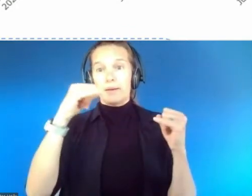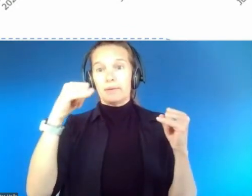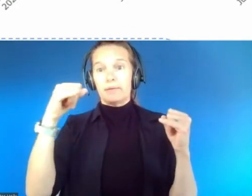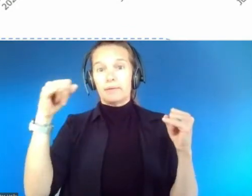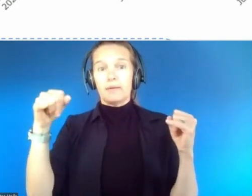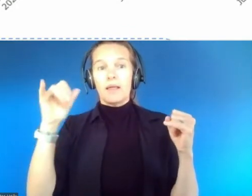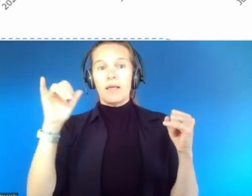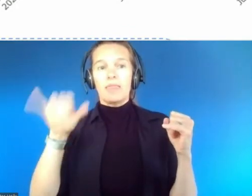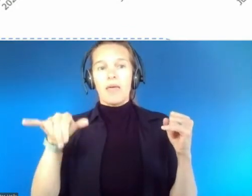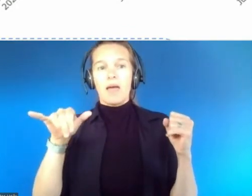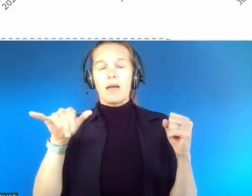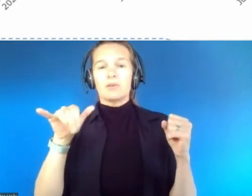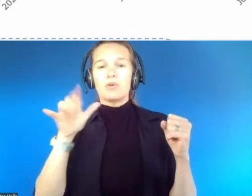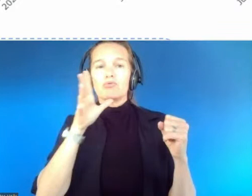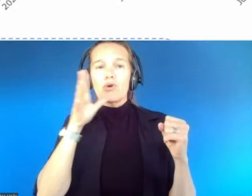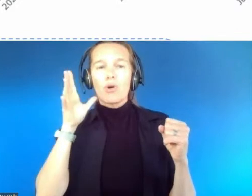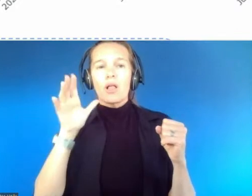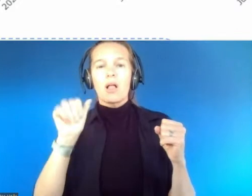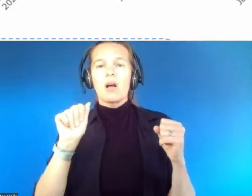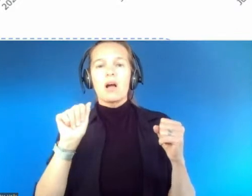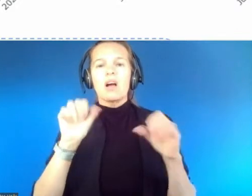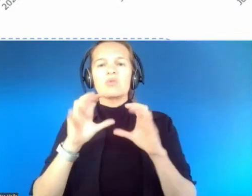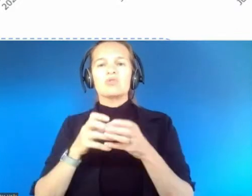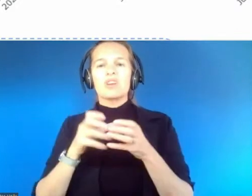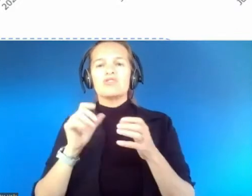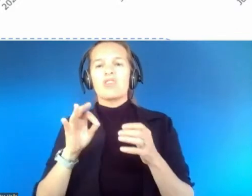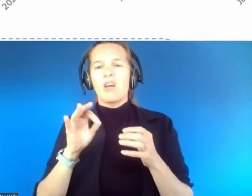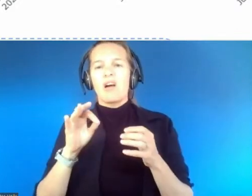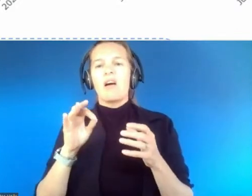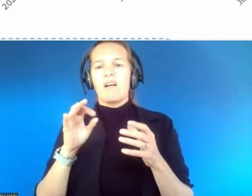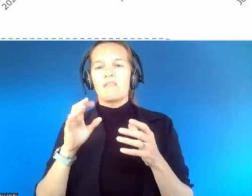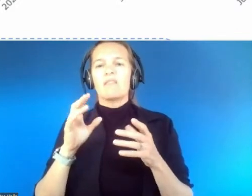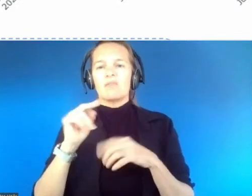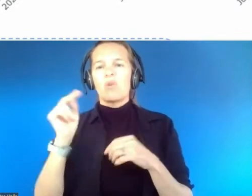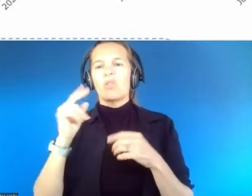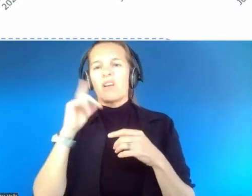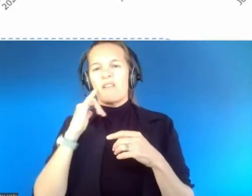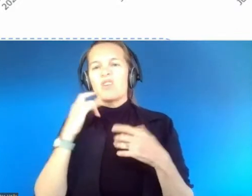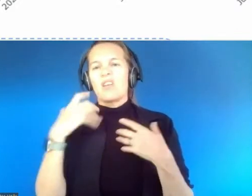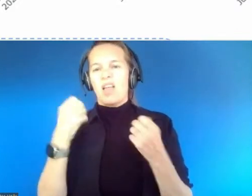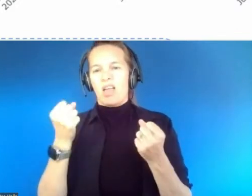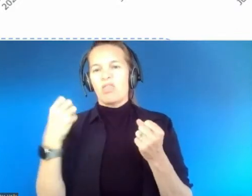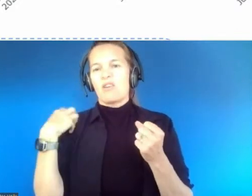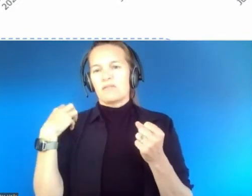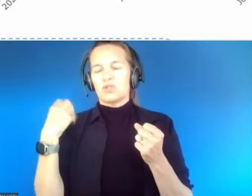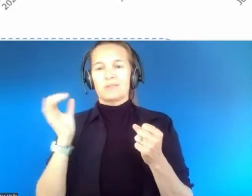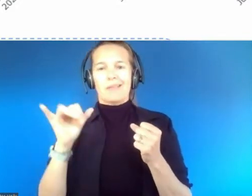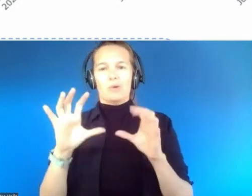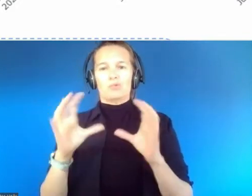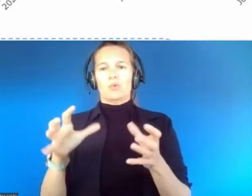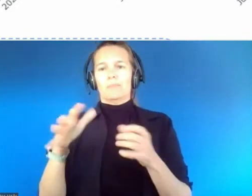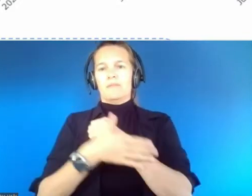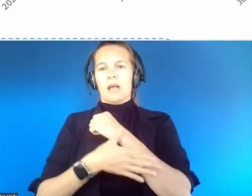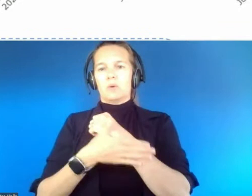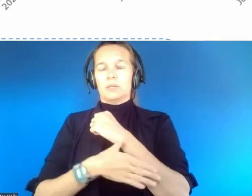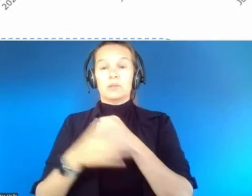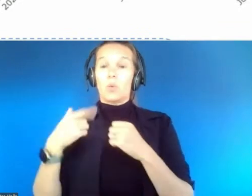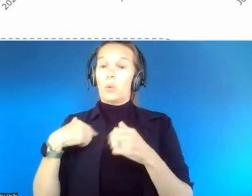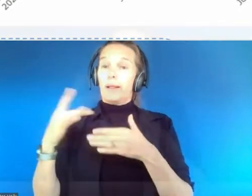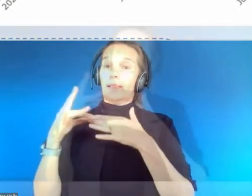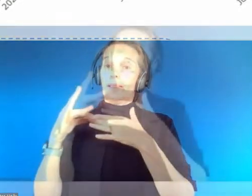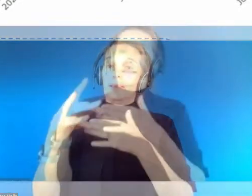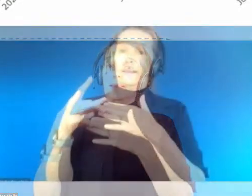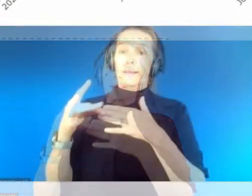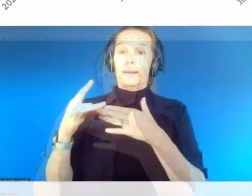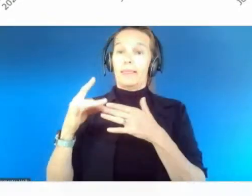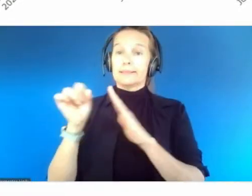Rural Association of Northern California Health Officers. And this is a group of counties, and we have been leading the state,